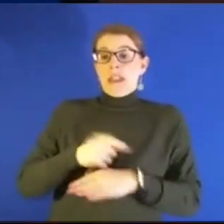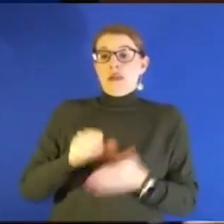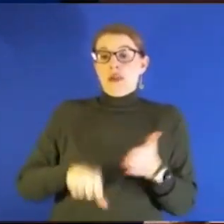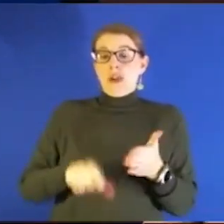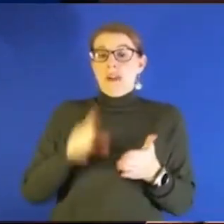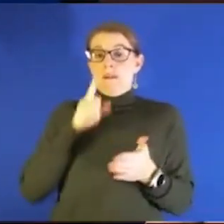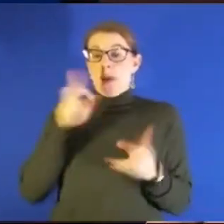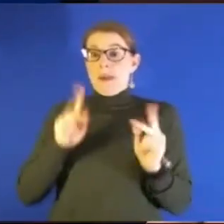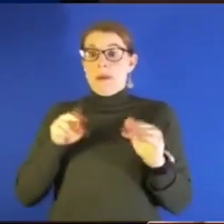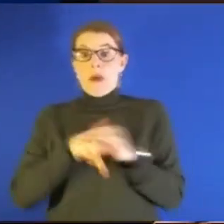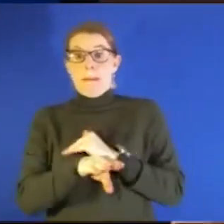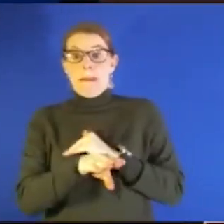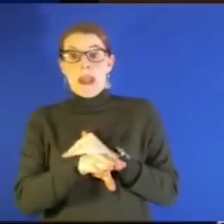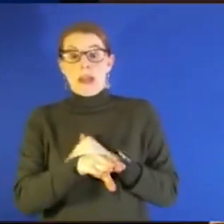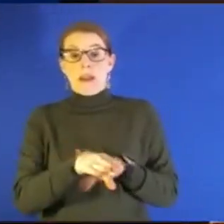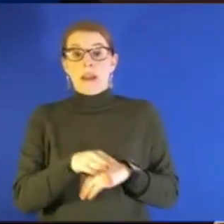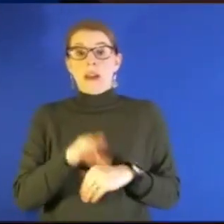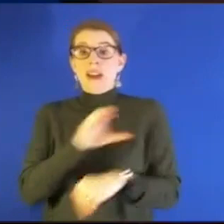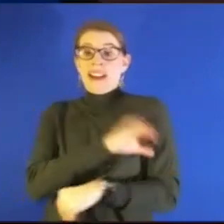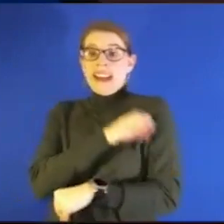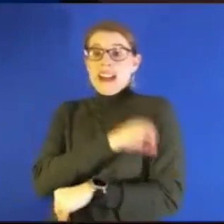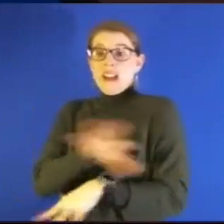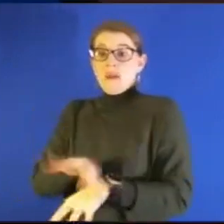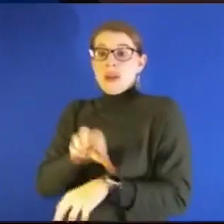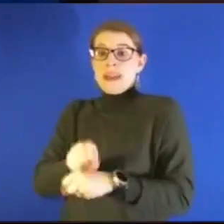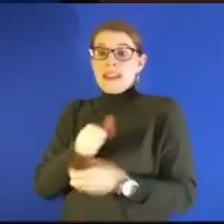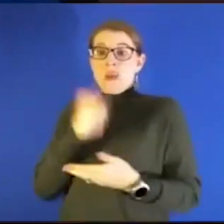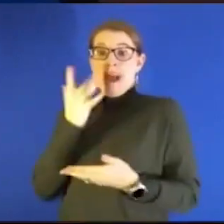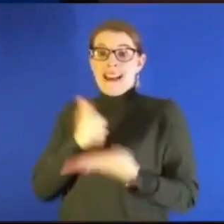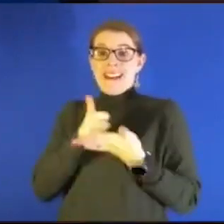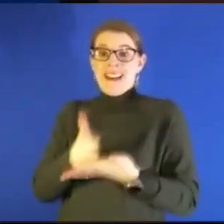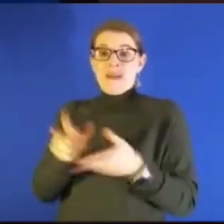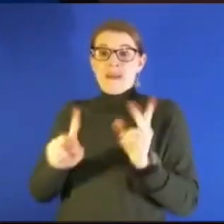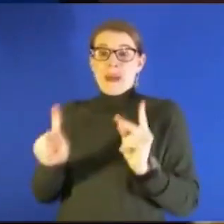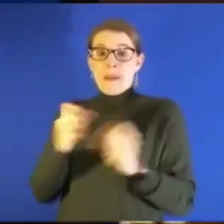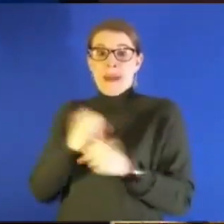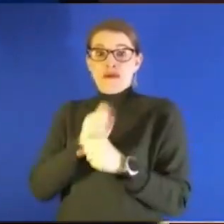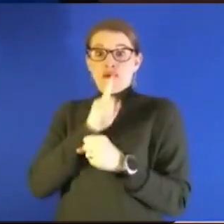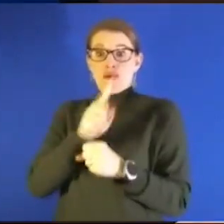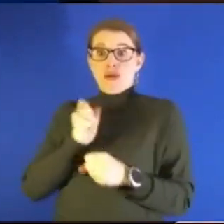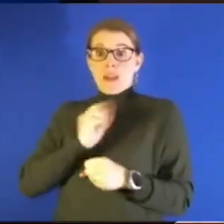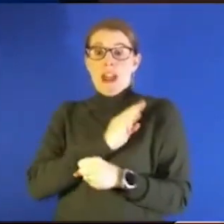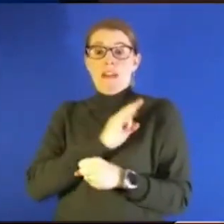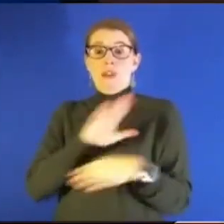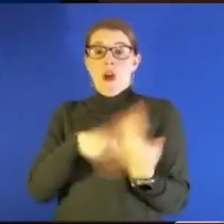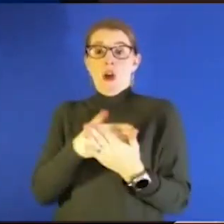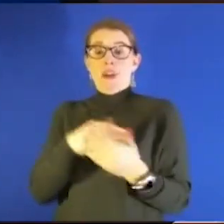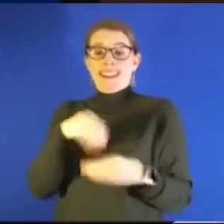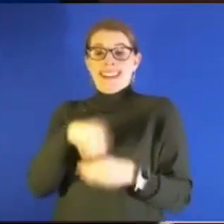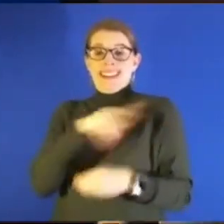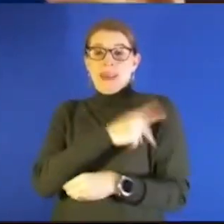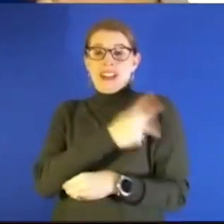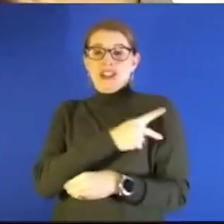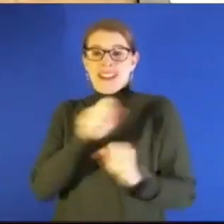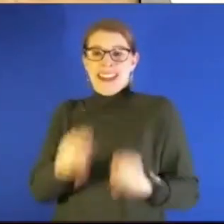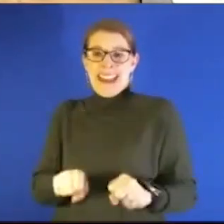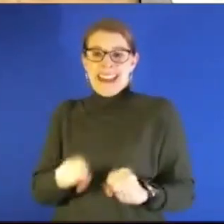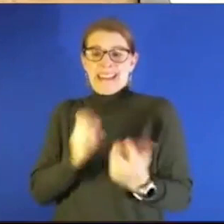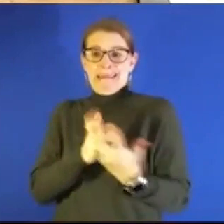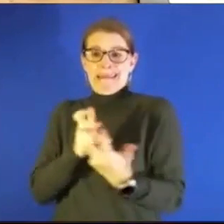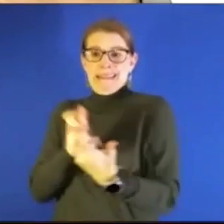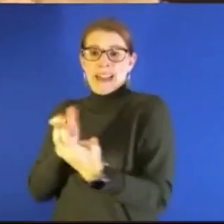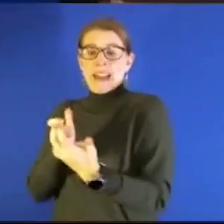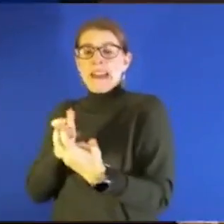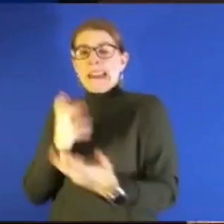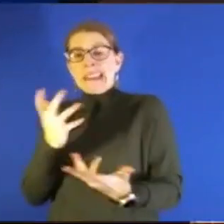and clinic appointments in order to help people, so we can make sure we can staff all these inpatients. Maybe a little light at the end of the tunnel